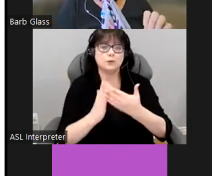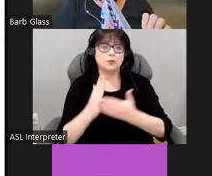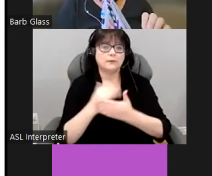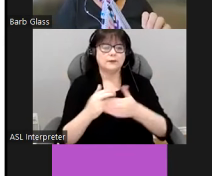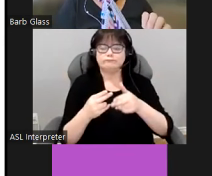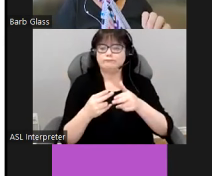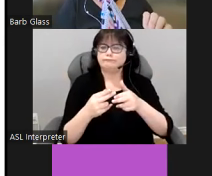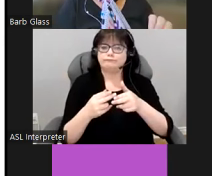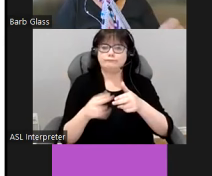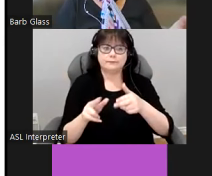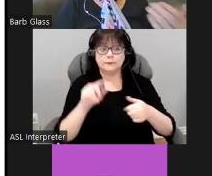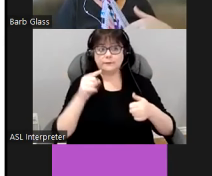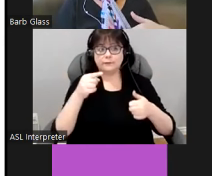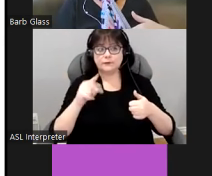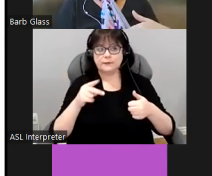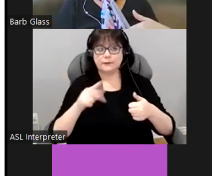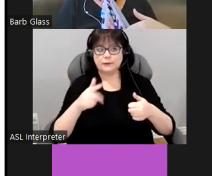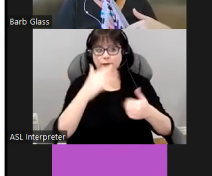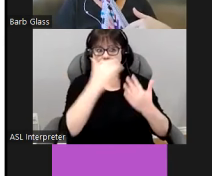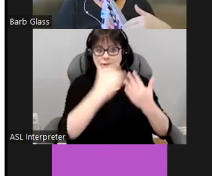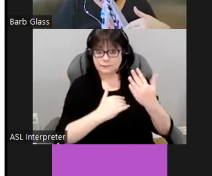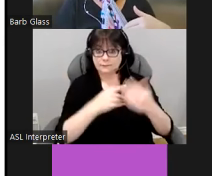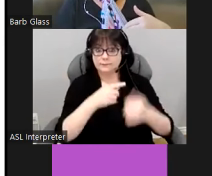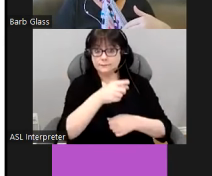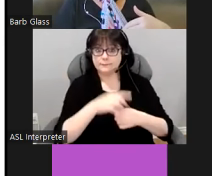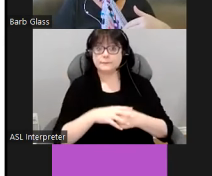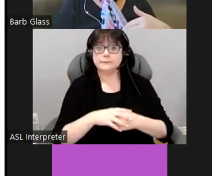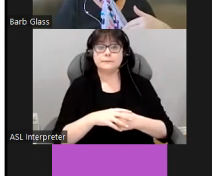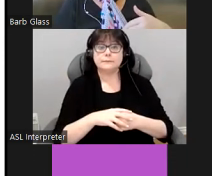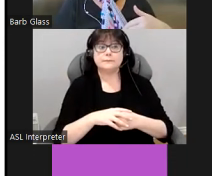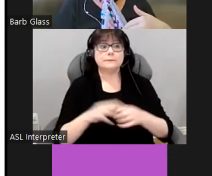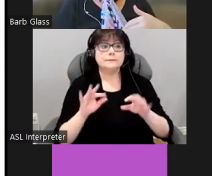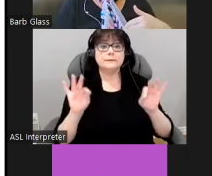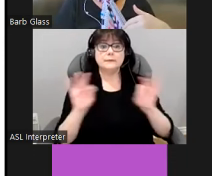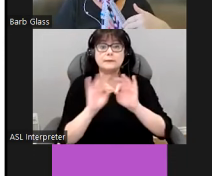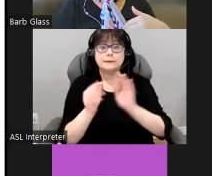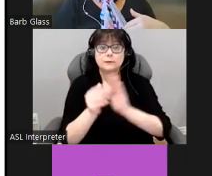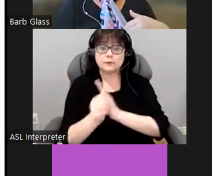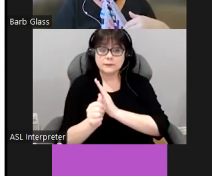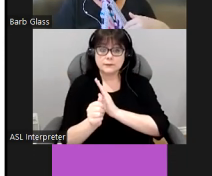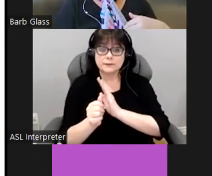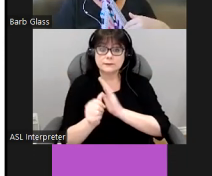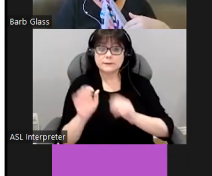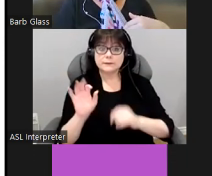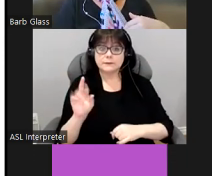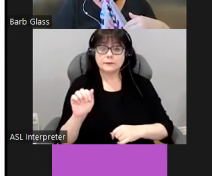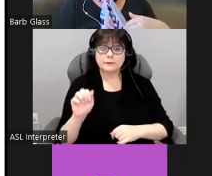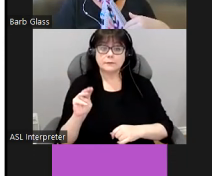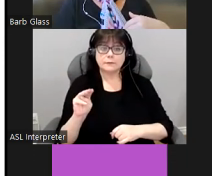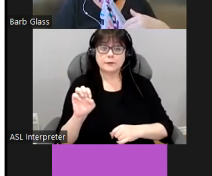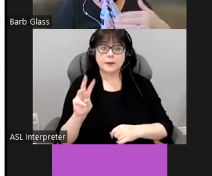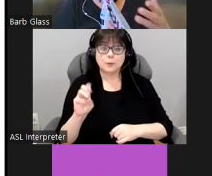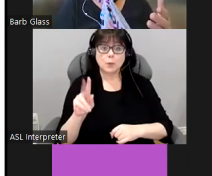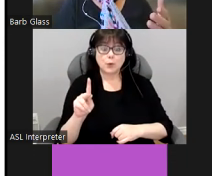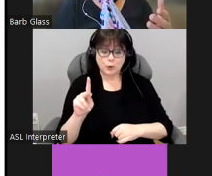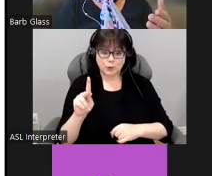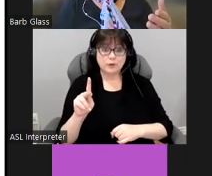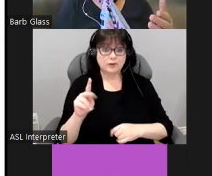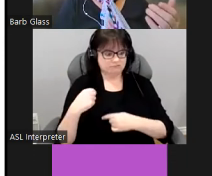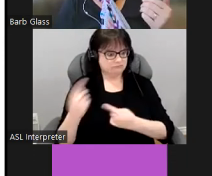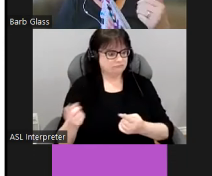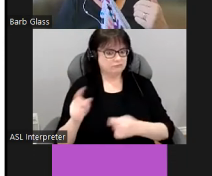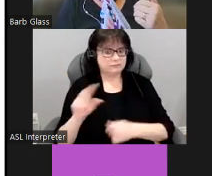these first 3 items. Our essential skills framework that Canada's been working under for the last 30 years